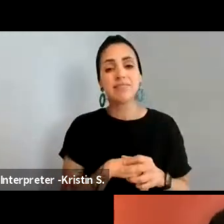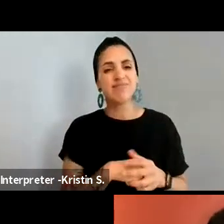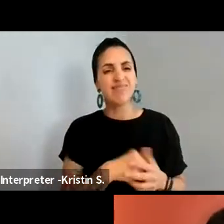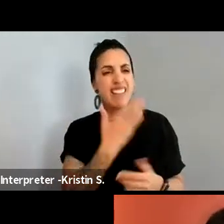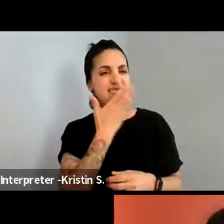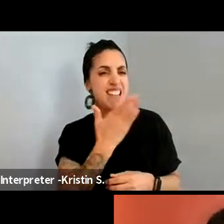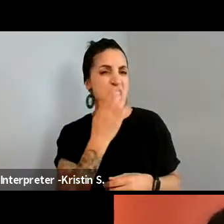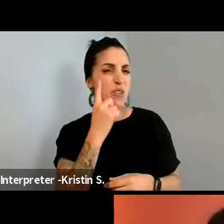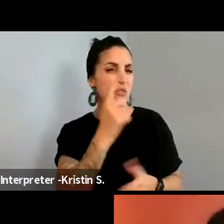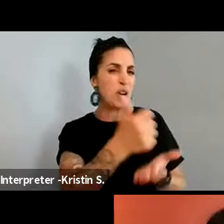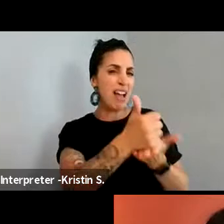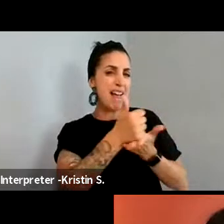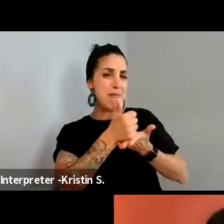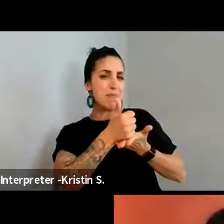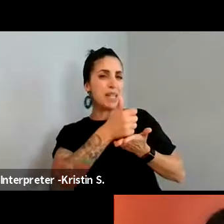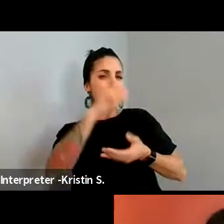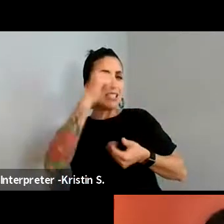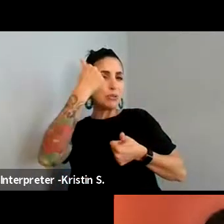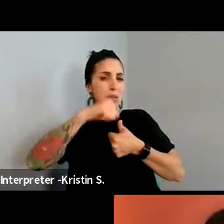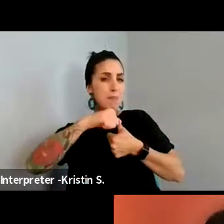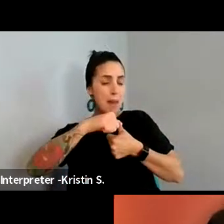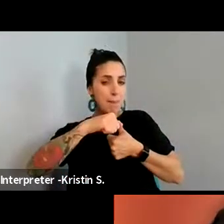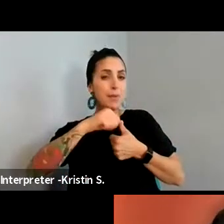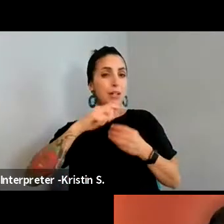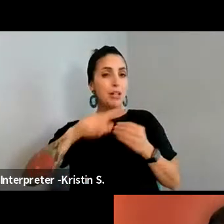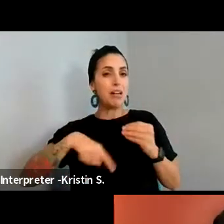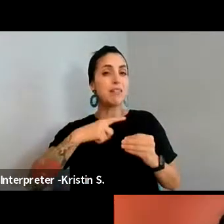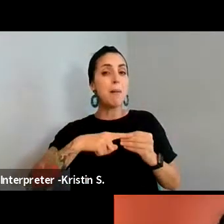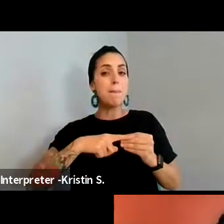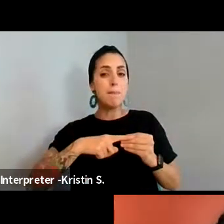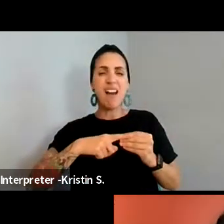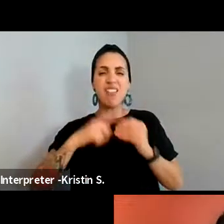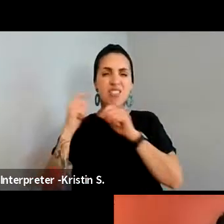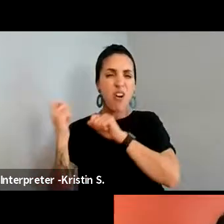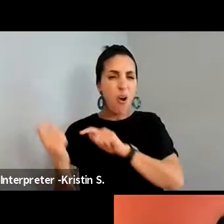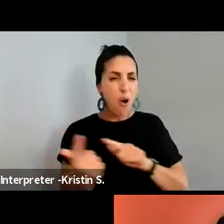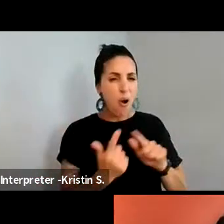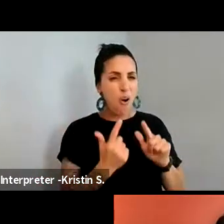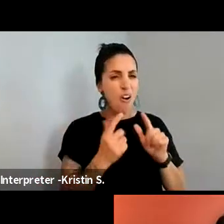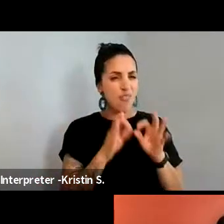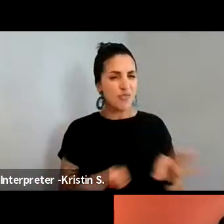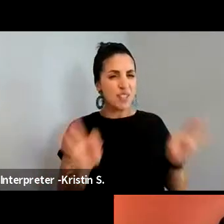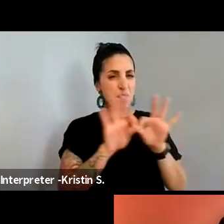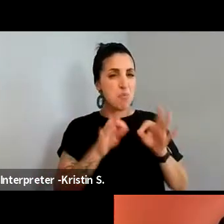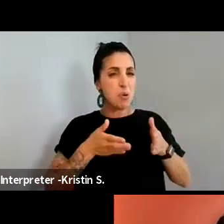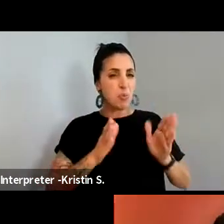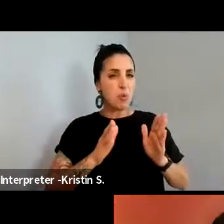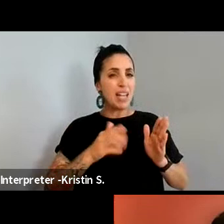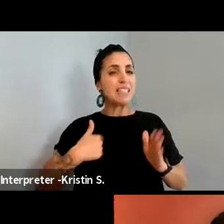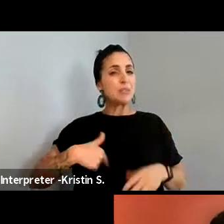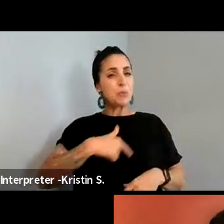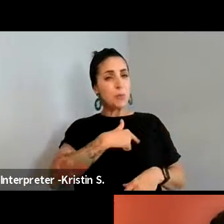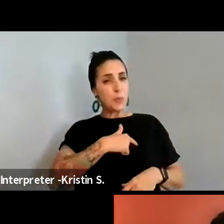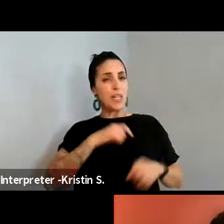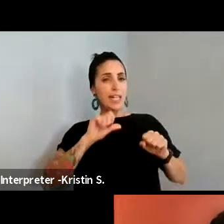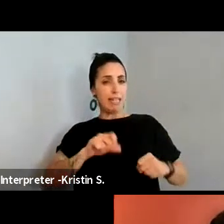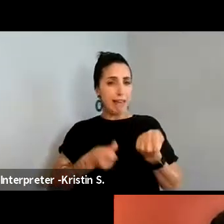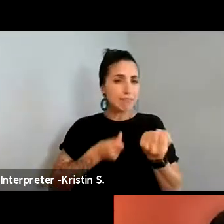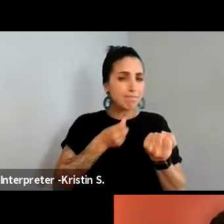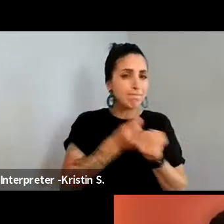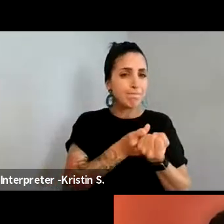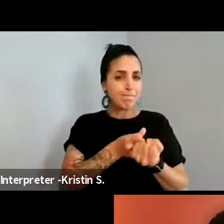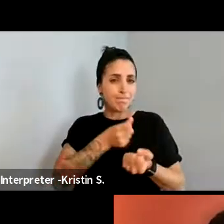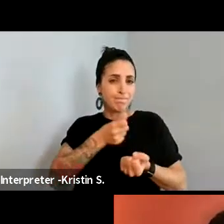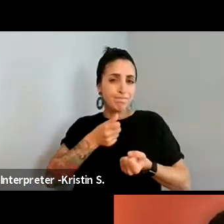for reminding us of all of the important ways that we can help to support you, to think about how we